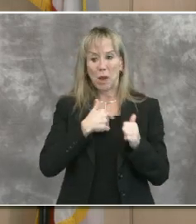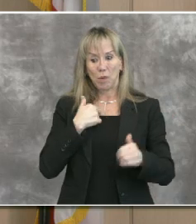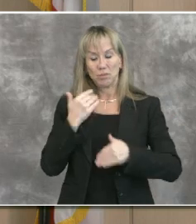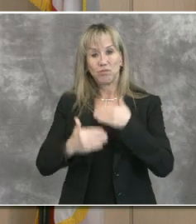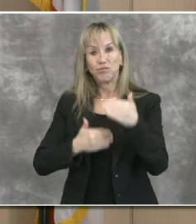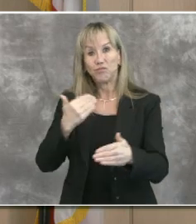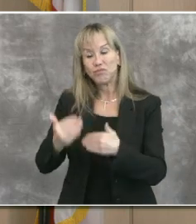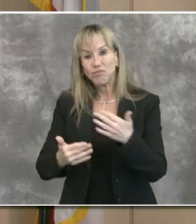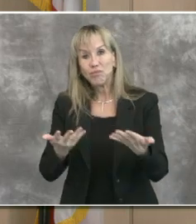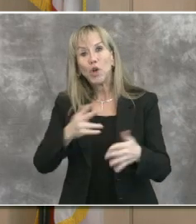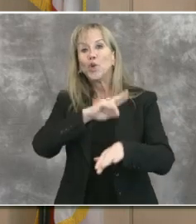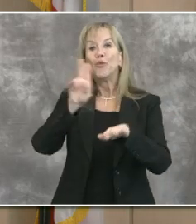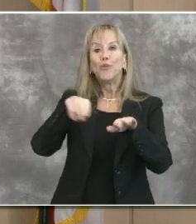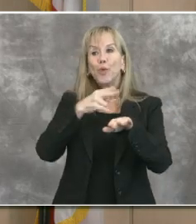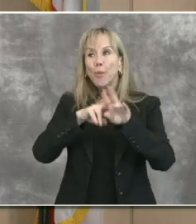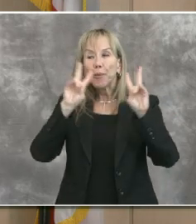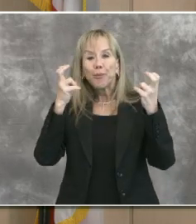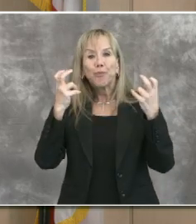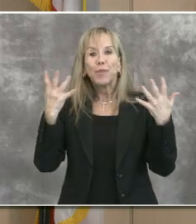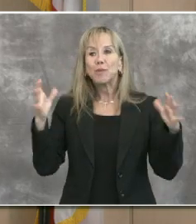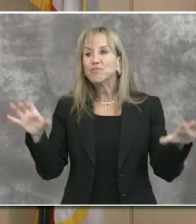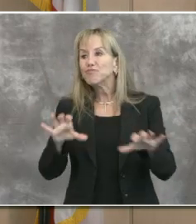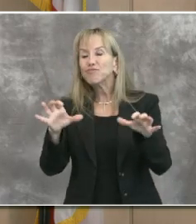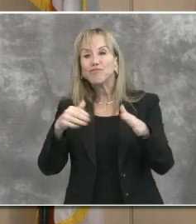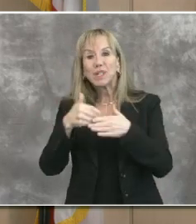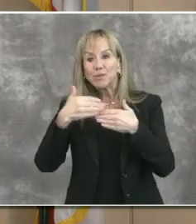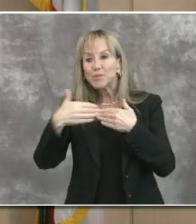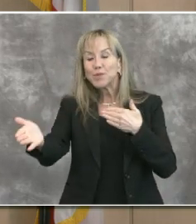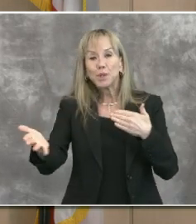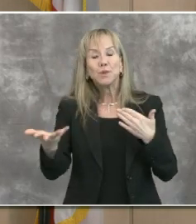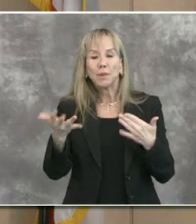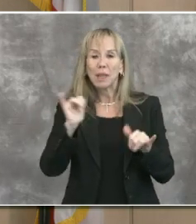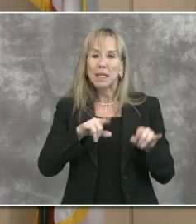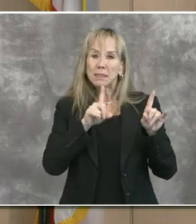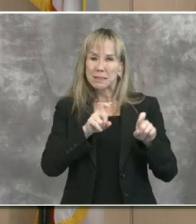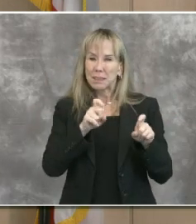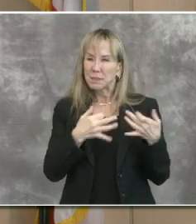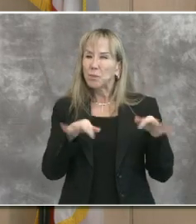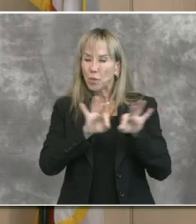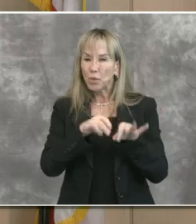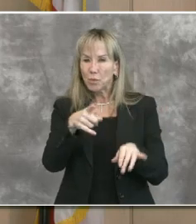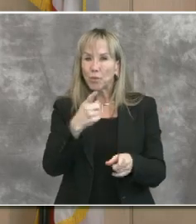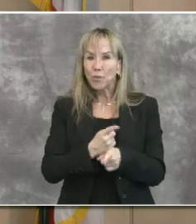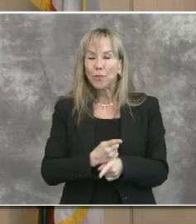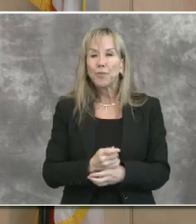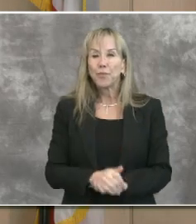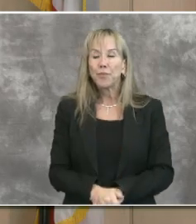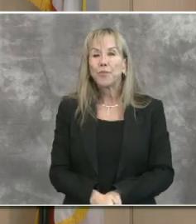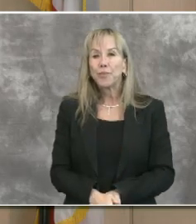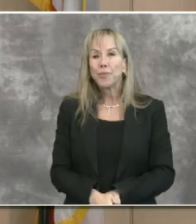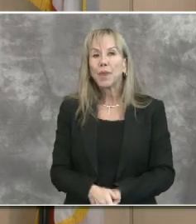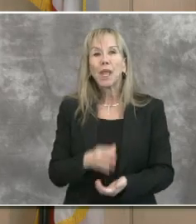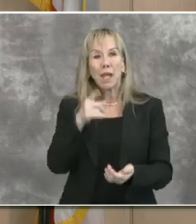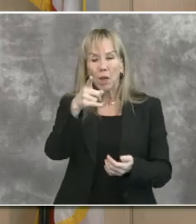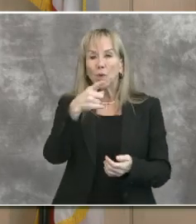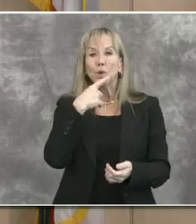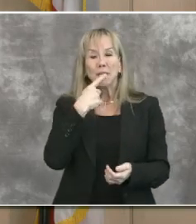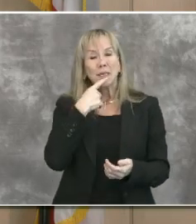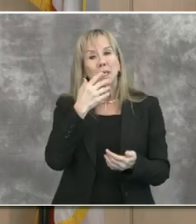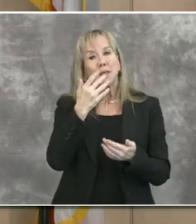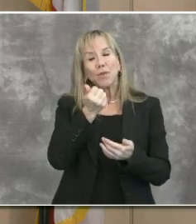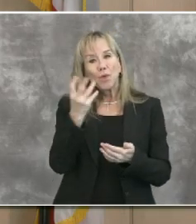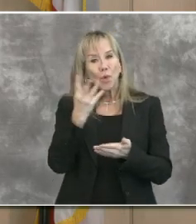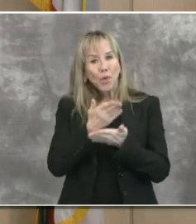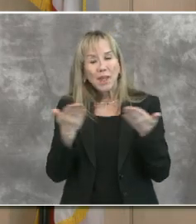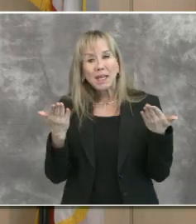a more normal activities in the future. That's important. And you've identified a couple places where